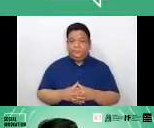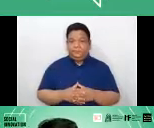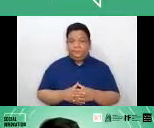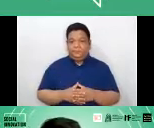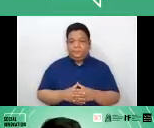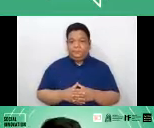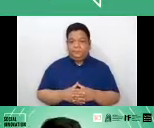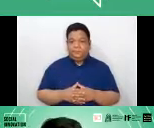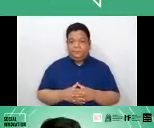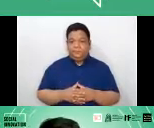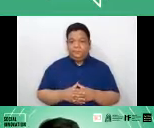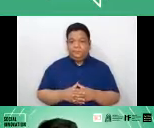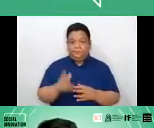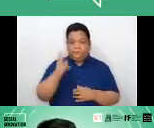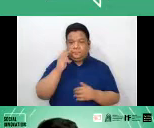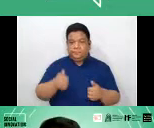up I see.